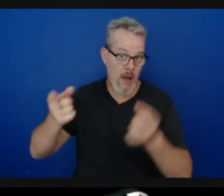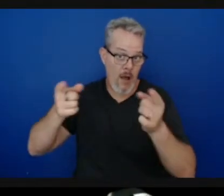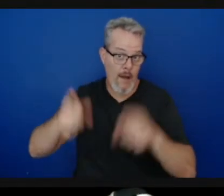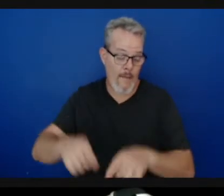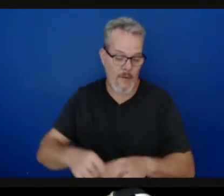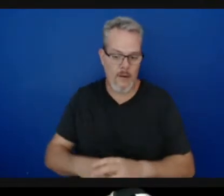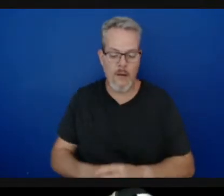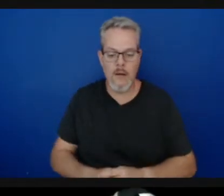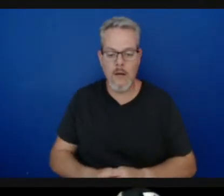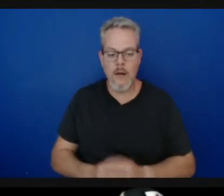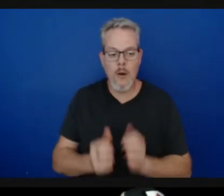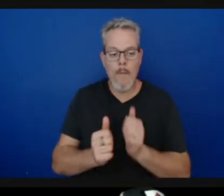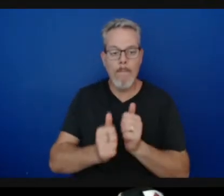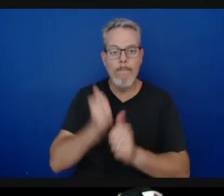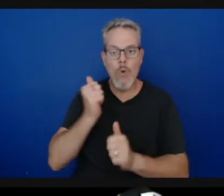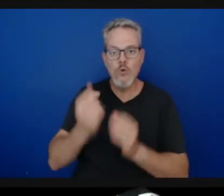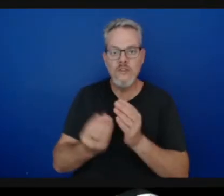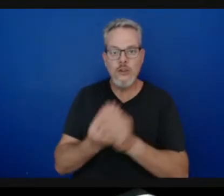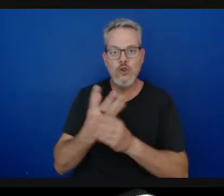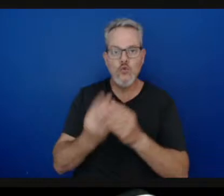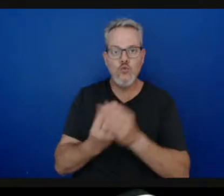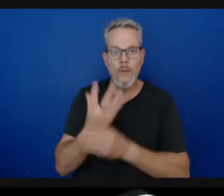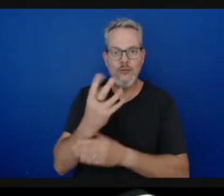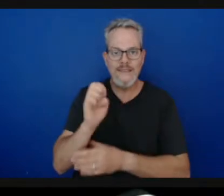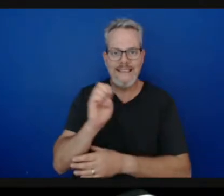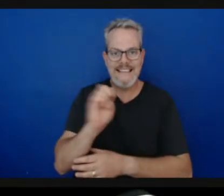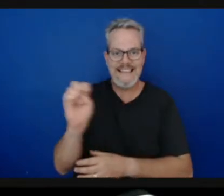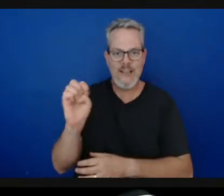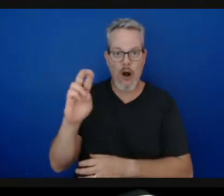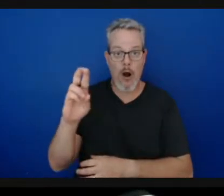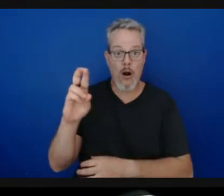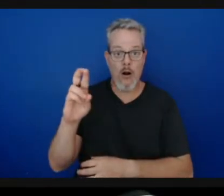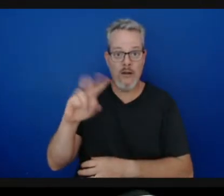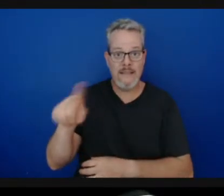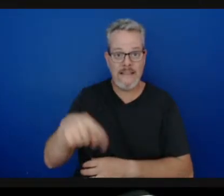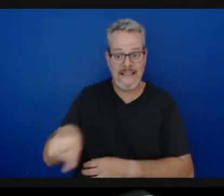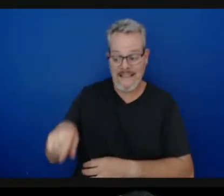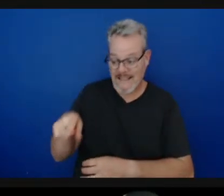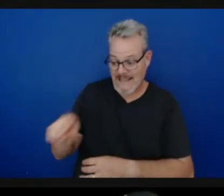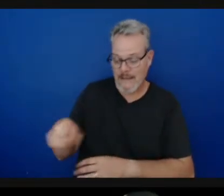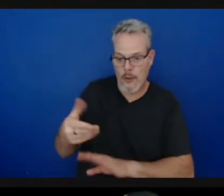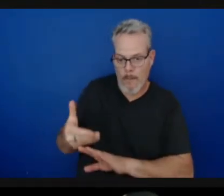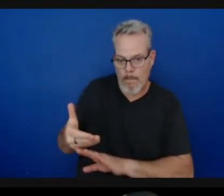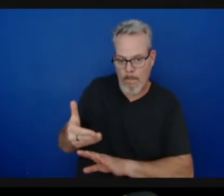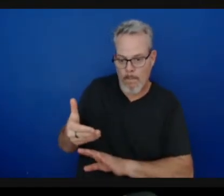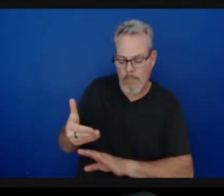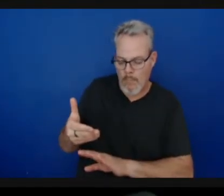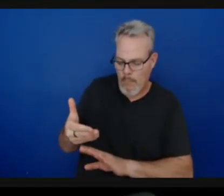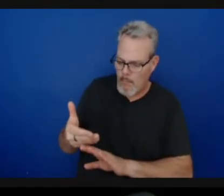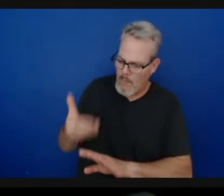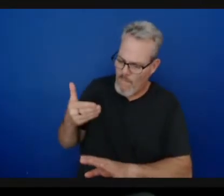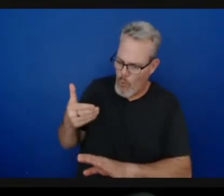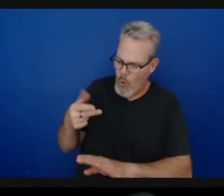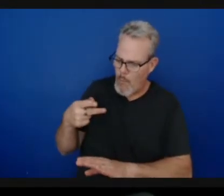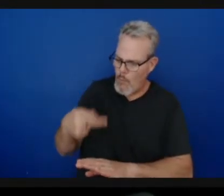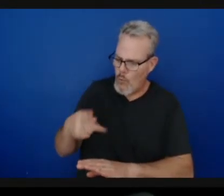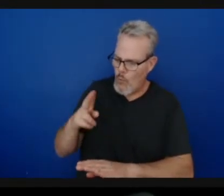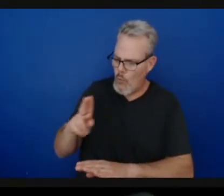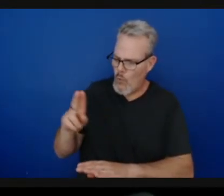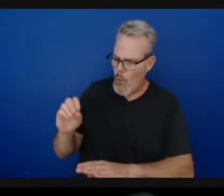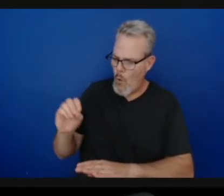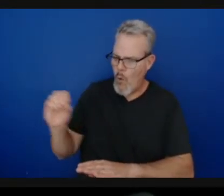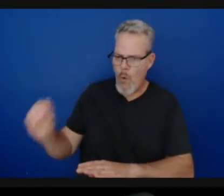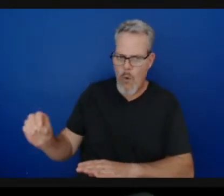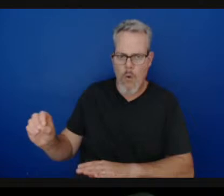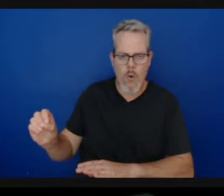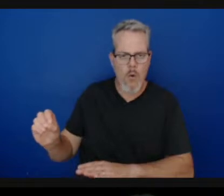Most eruptions on the East Rift before Pu'u'o, and with the exception of Mauna Loa, which also lasted 5 years, most of those don't make